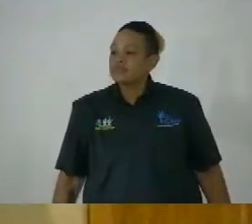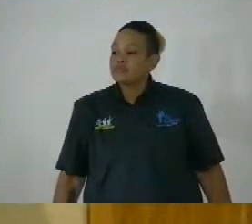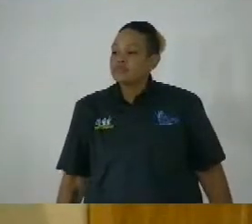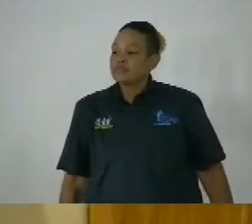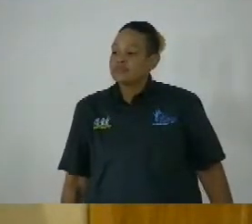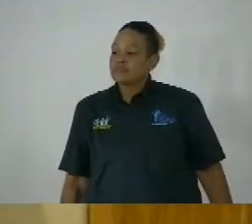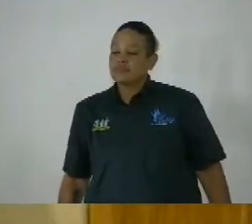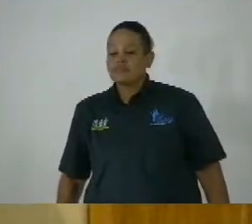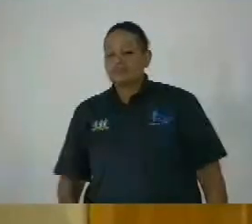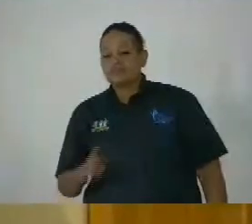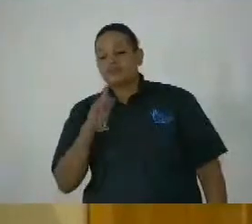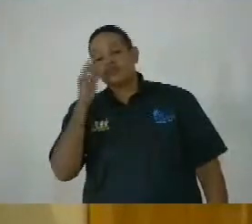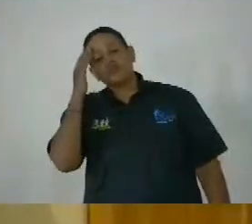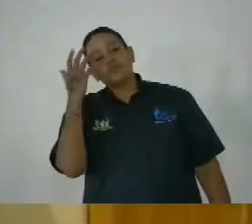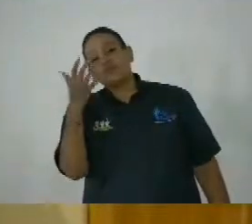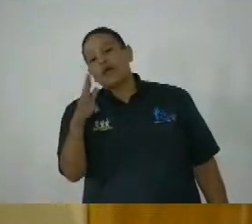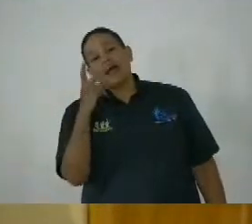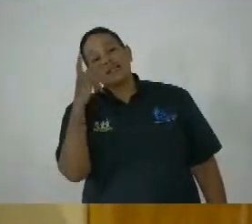No.